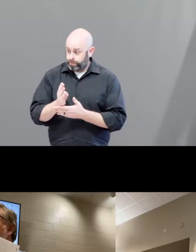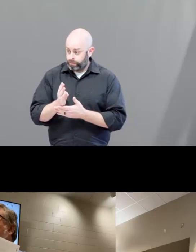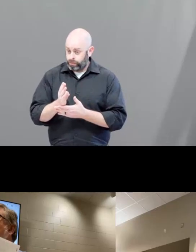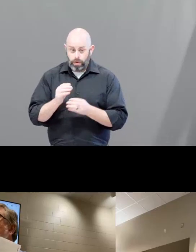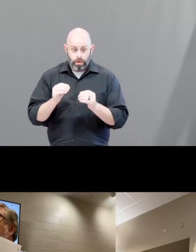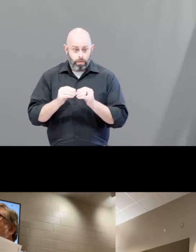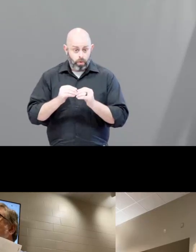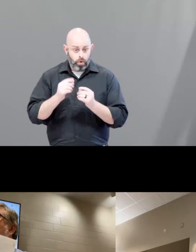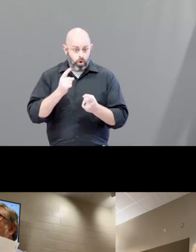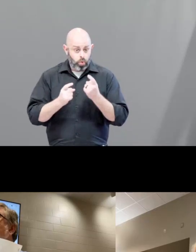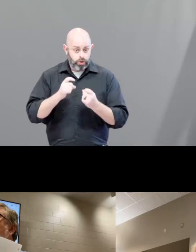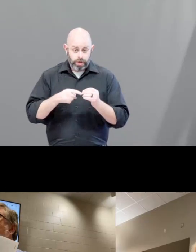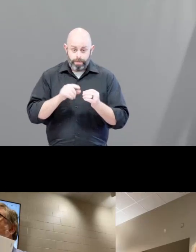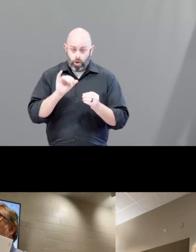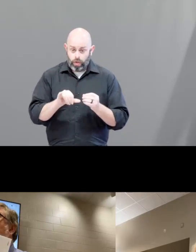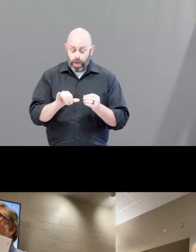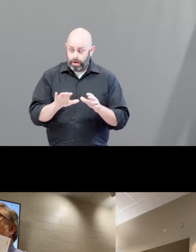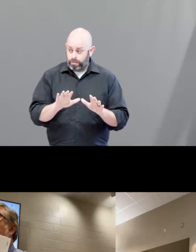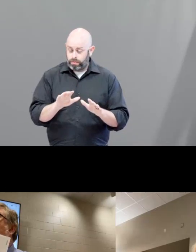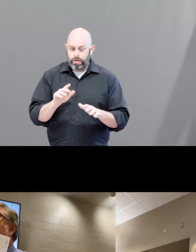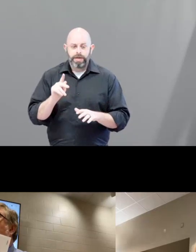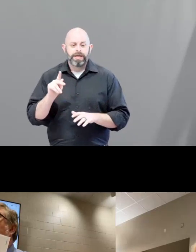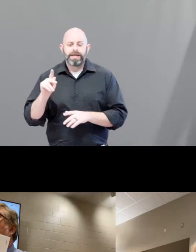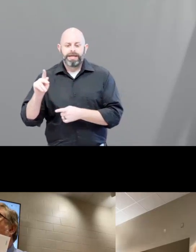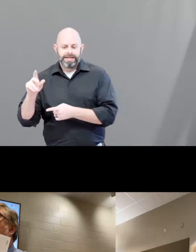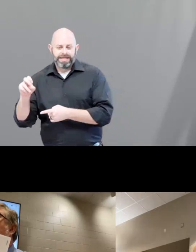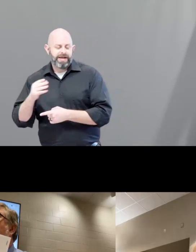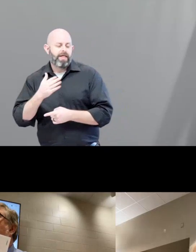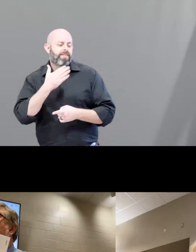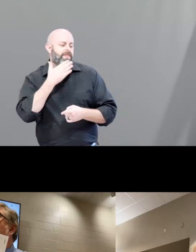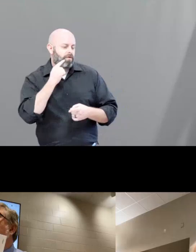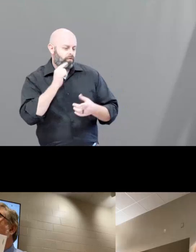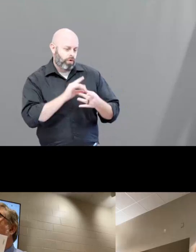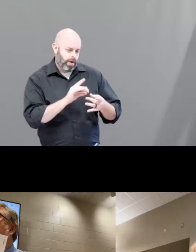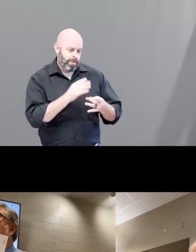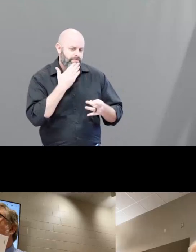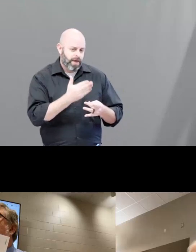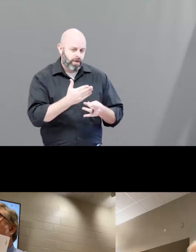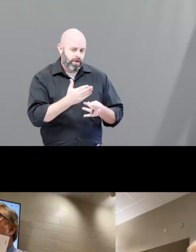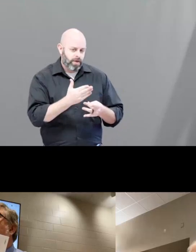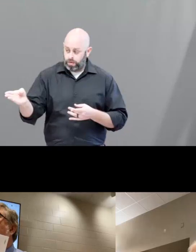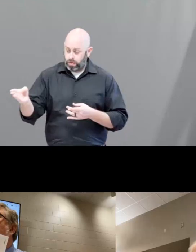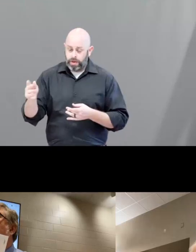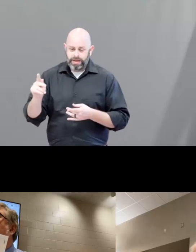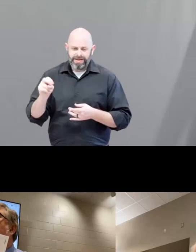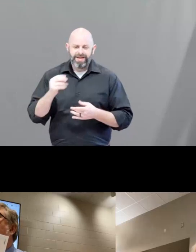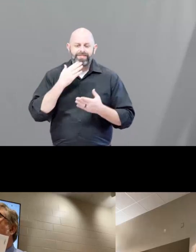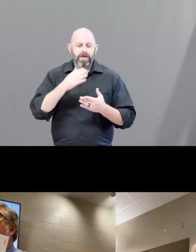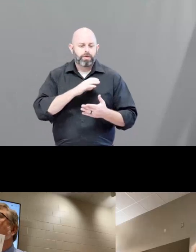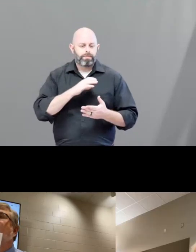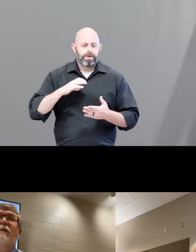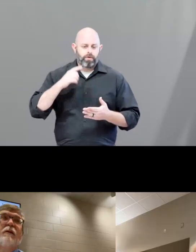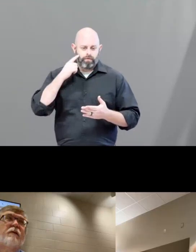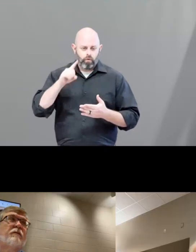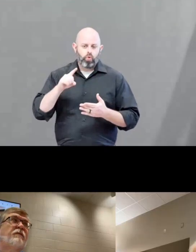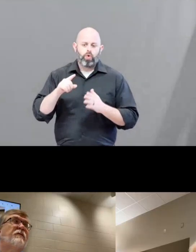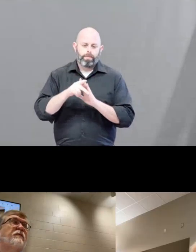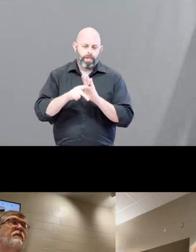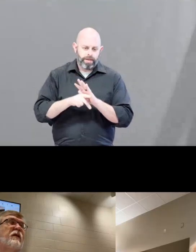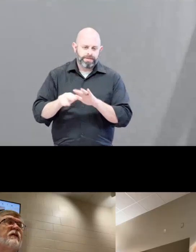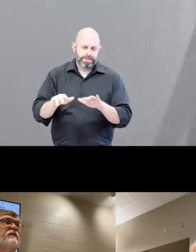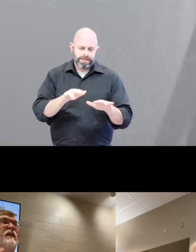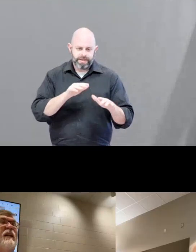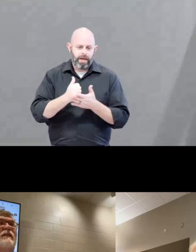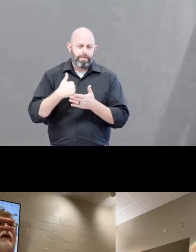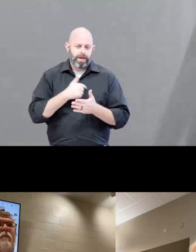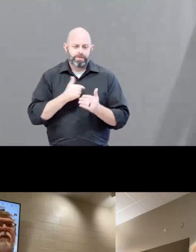Any other questions on that one or comments? Thank you, Rob, for that. Yeah, I want to thank the committee too for the policy, bringing us